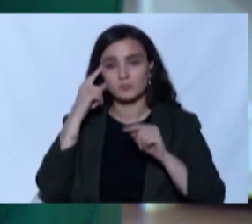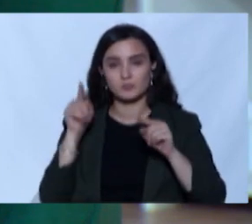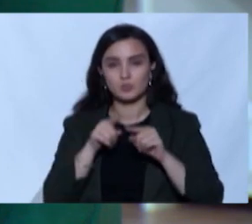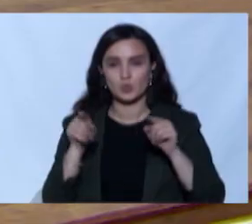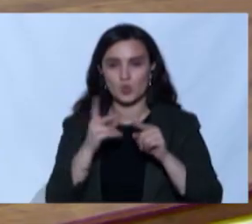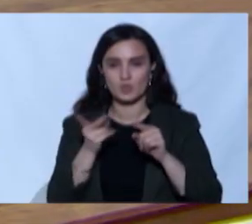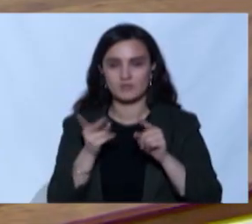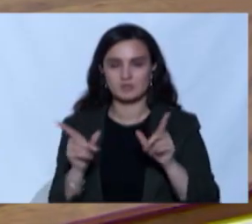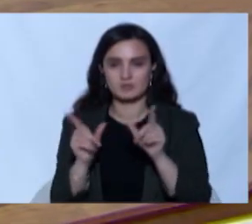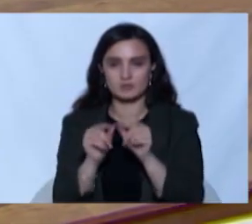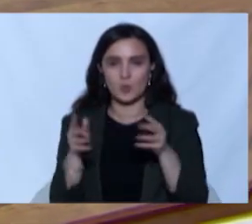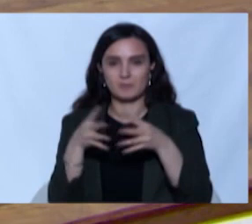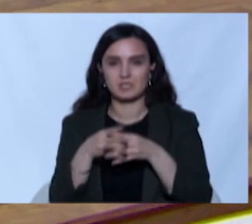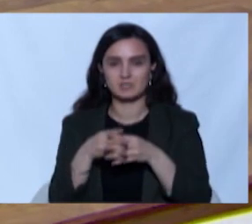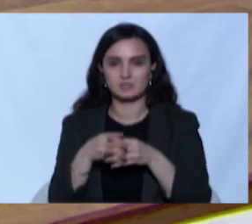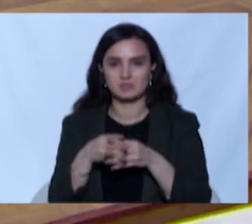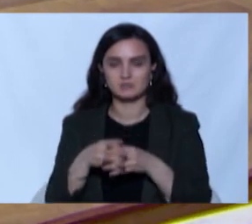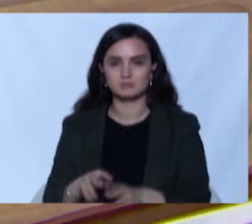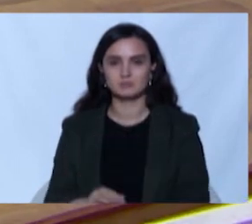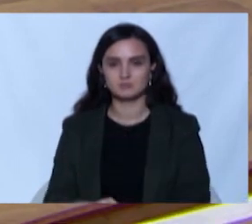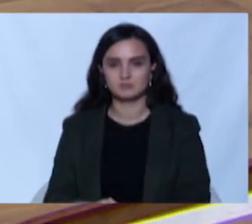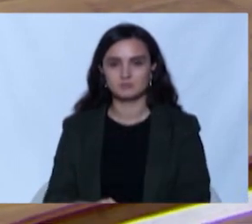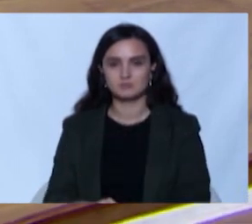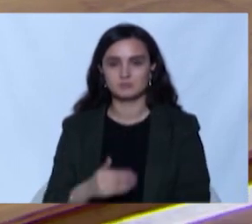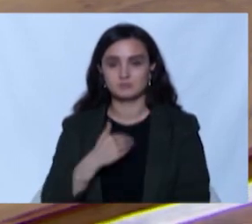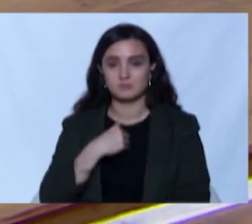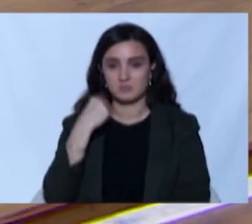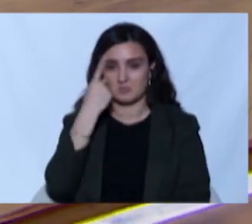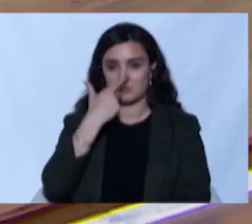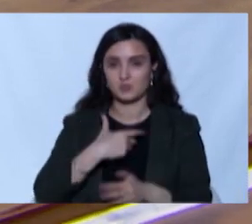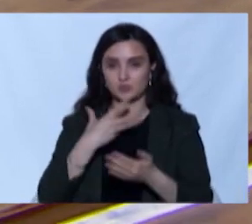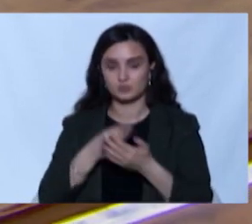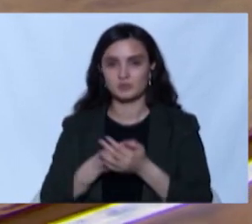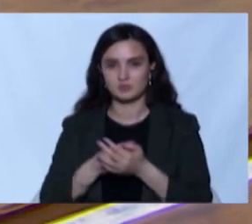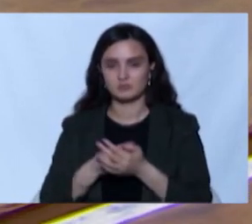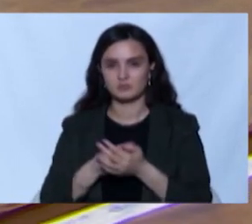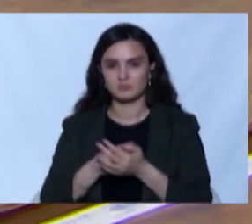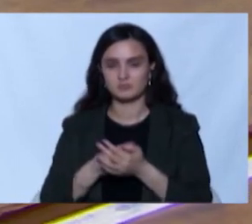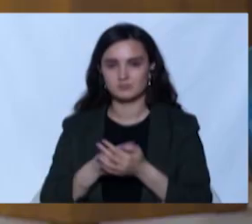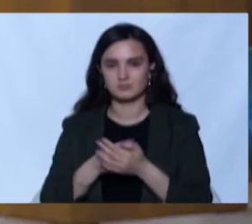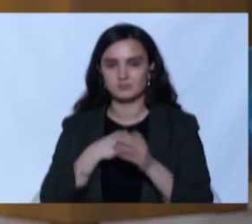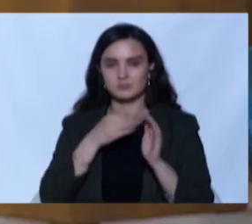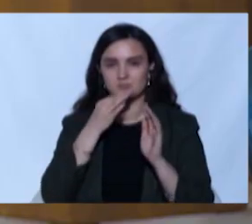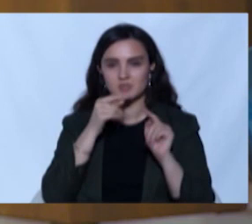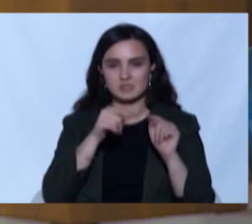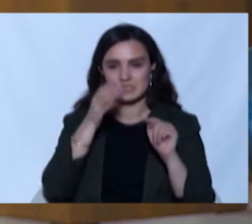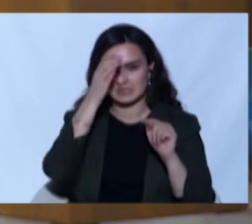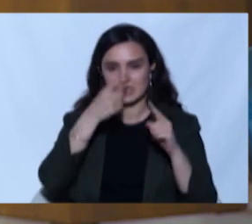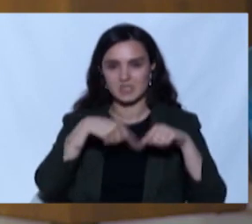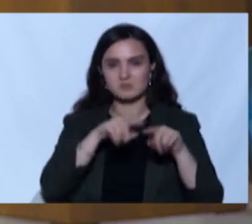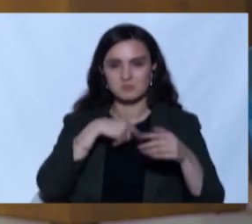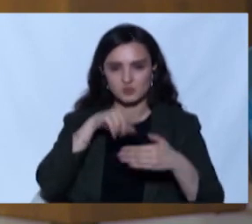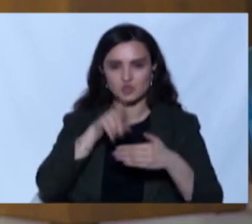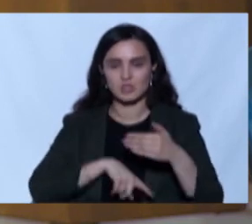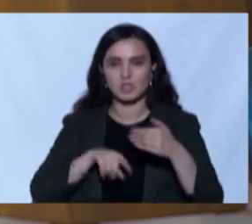of the two. I would agree. I personally would push towards the science fiction side because I